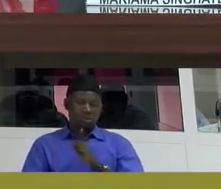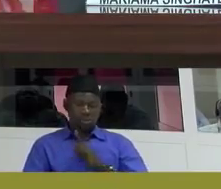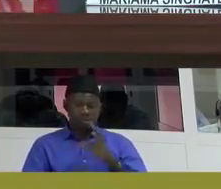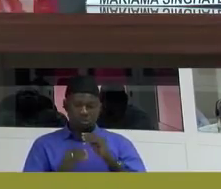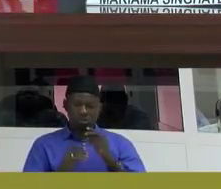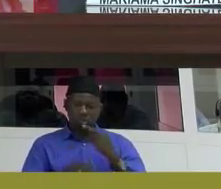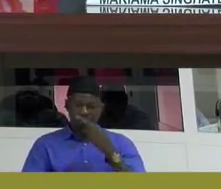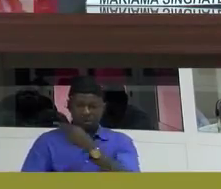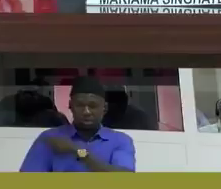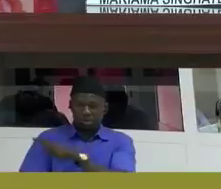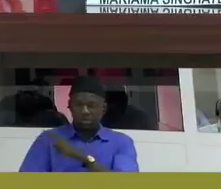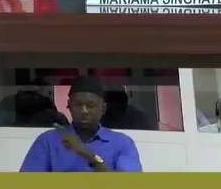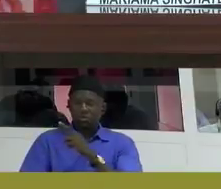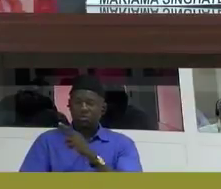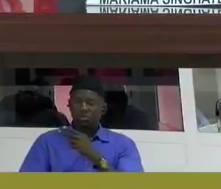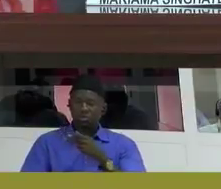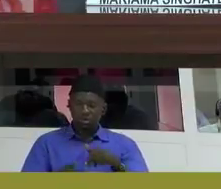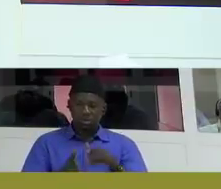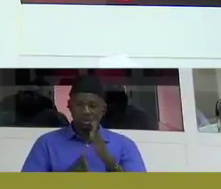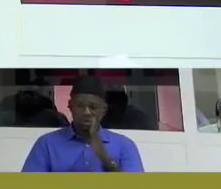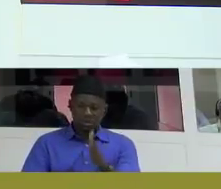rights. Yes.